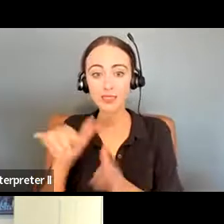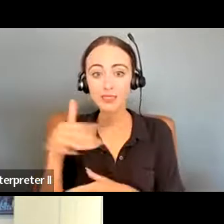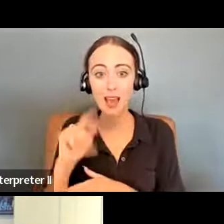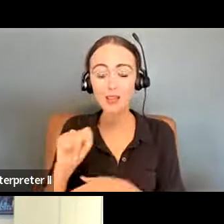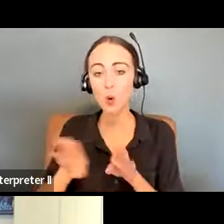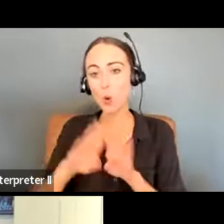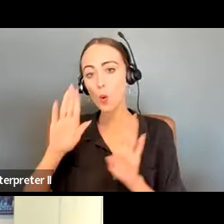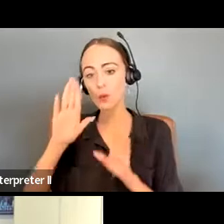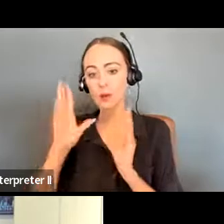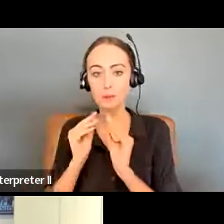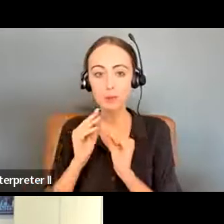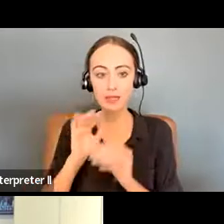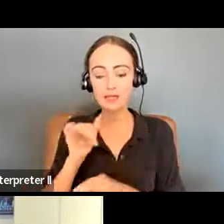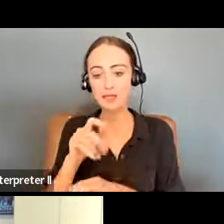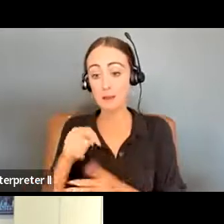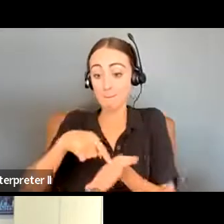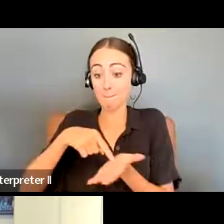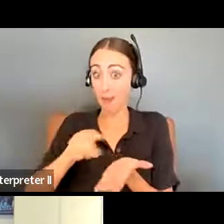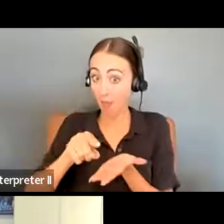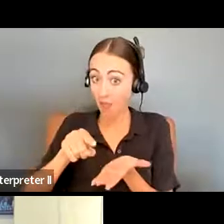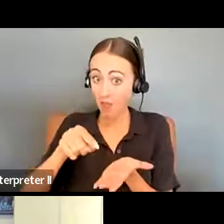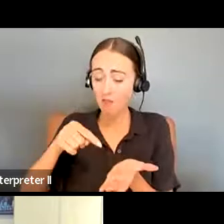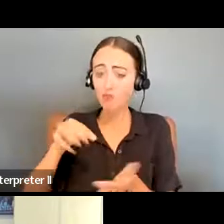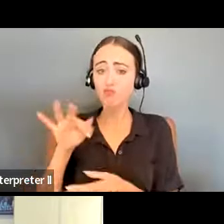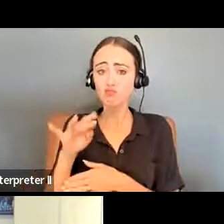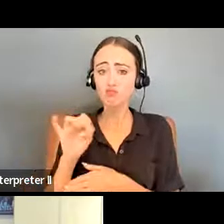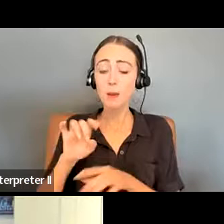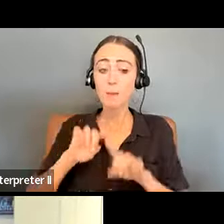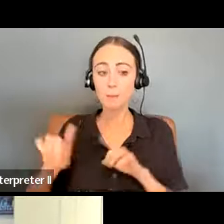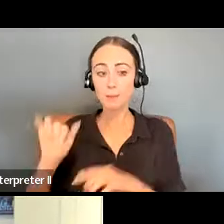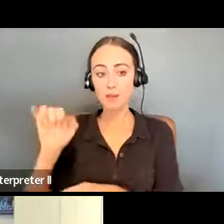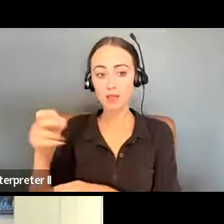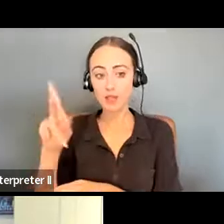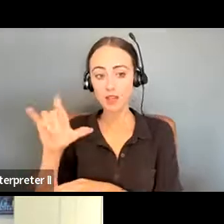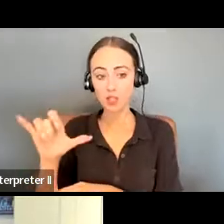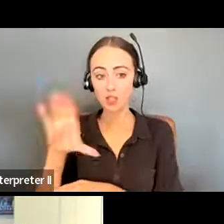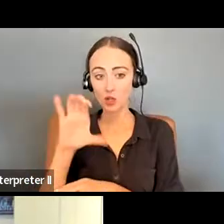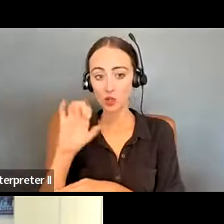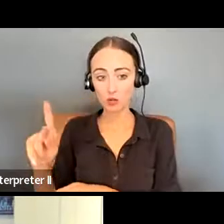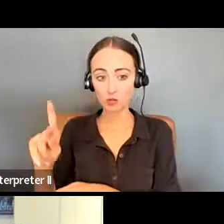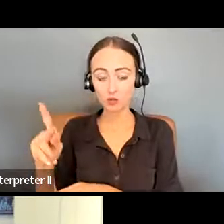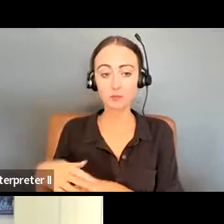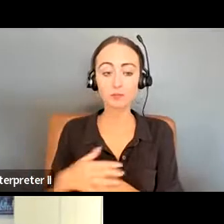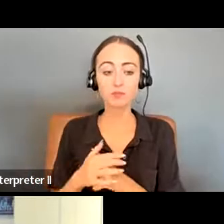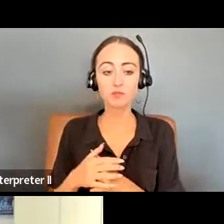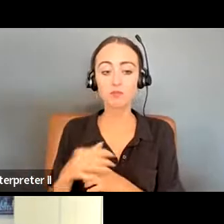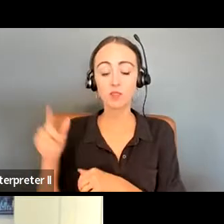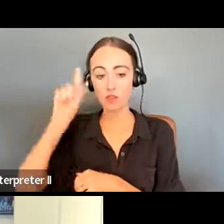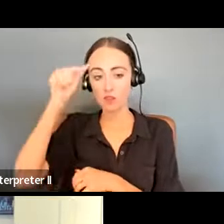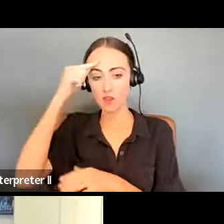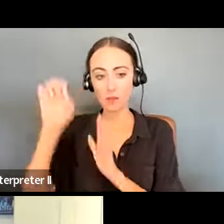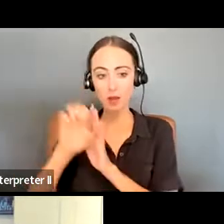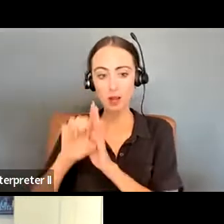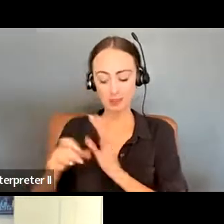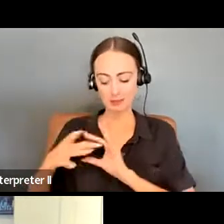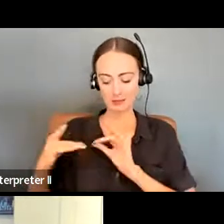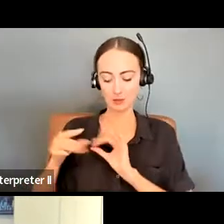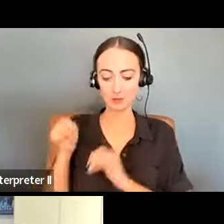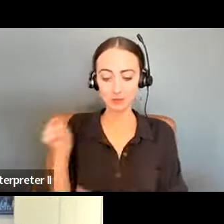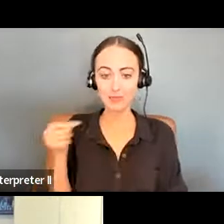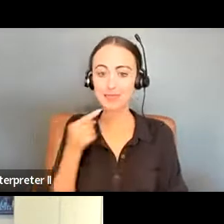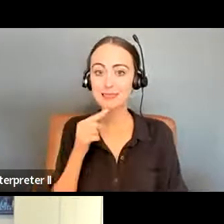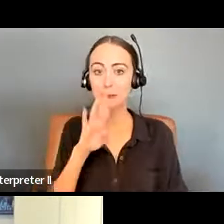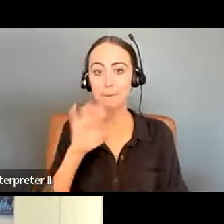Act violation pay their fines, Ashley Cooks, who's the director of the Office of Government Ethics, noted in her testimony that BEGA